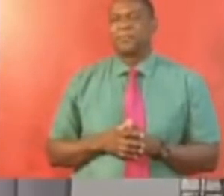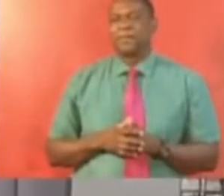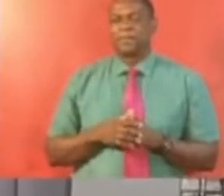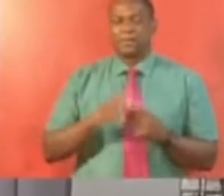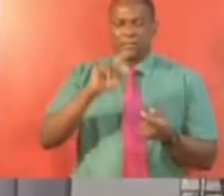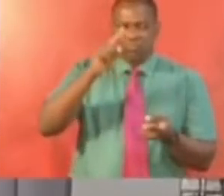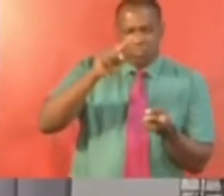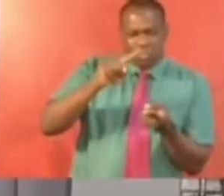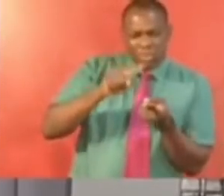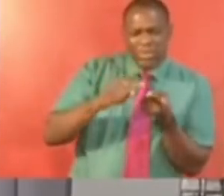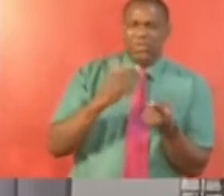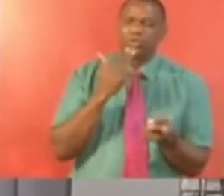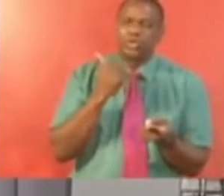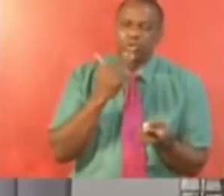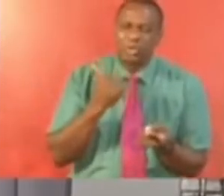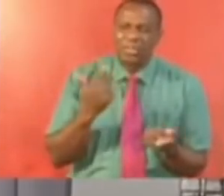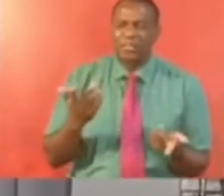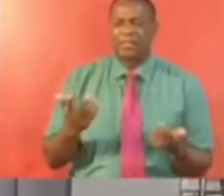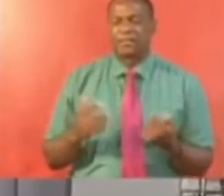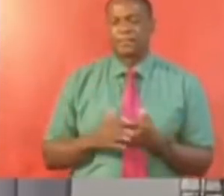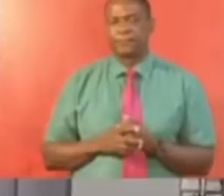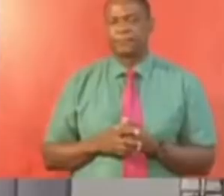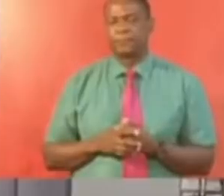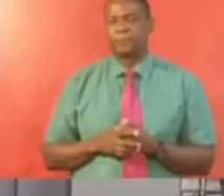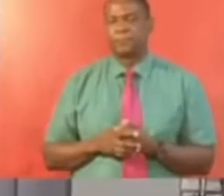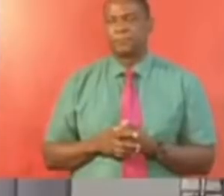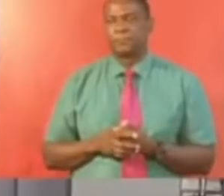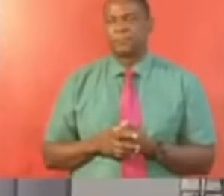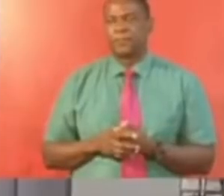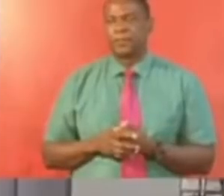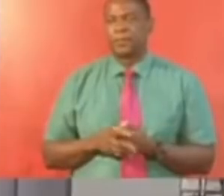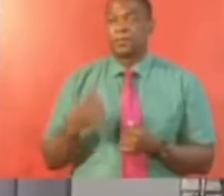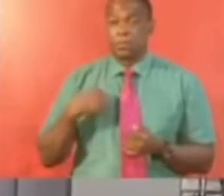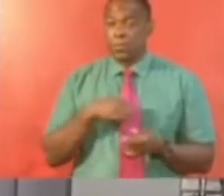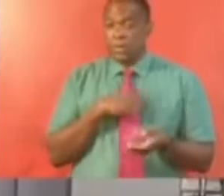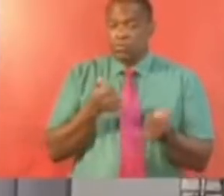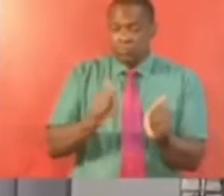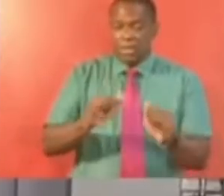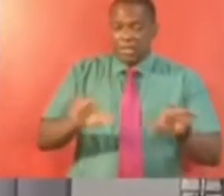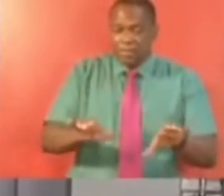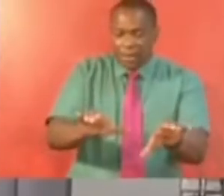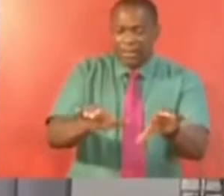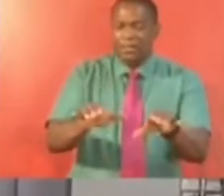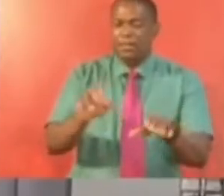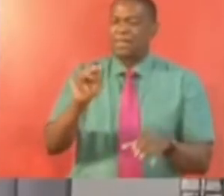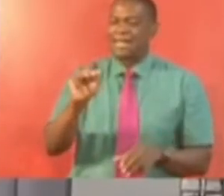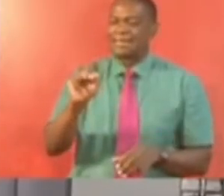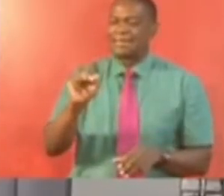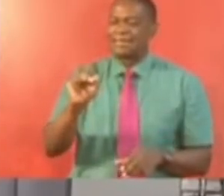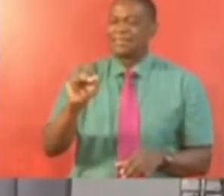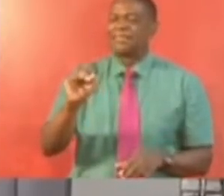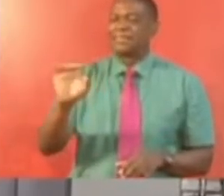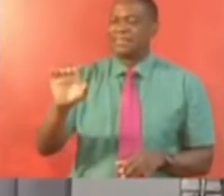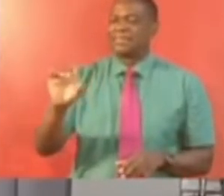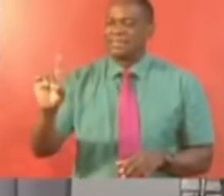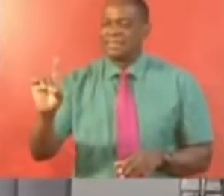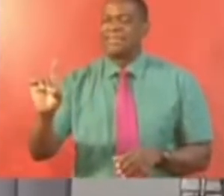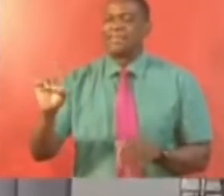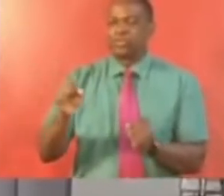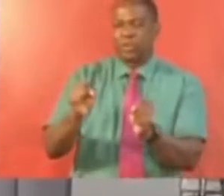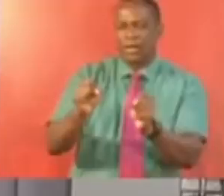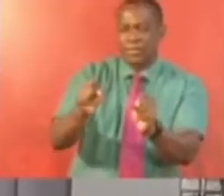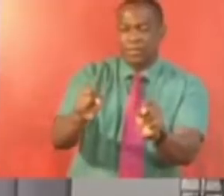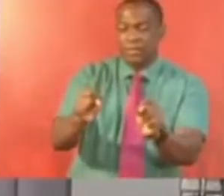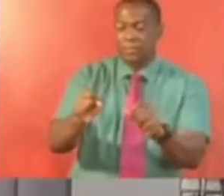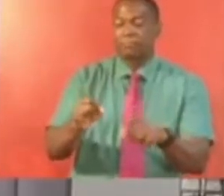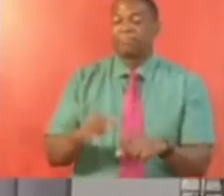a week. It's important, but we practice our NCD prevention strategies every single day at the Ministry of Health. But thank you for your very